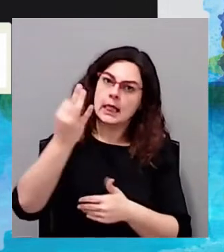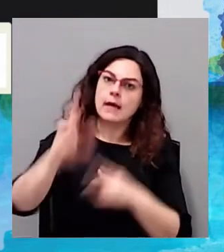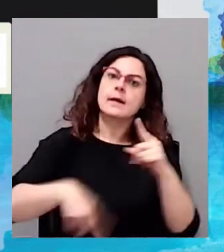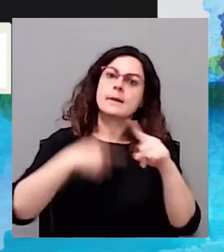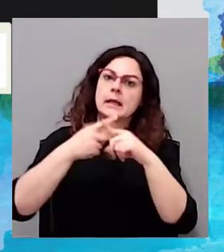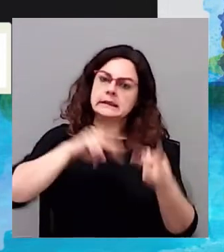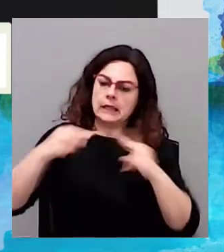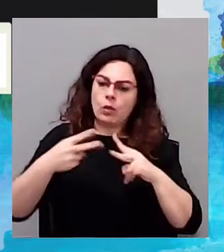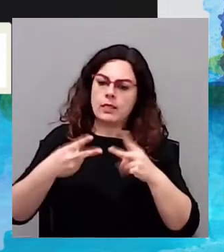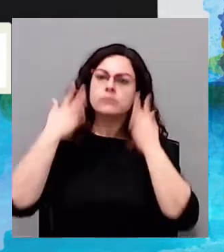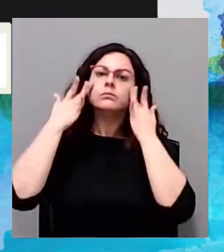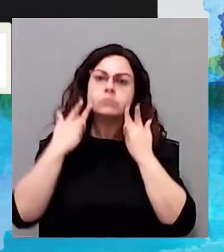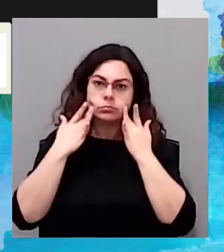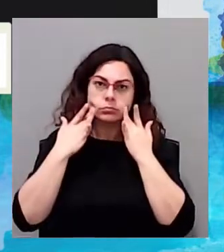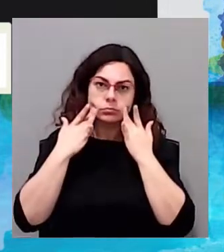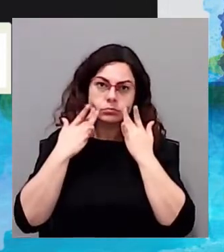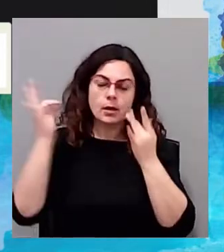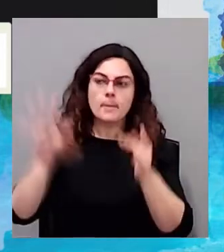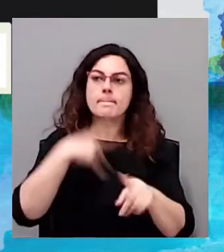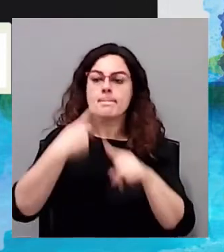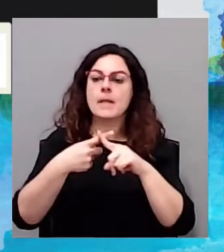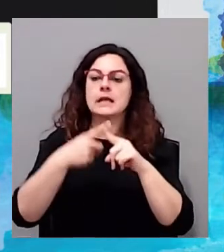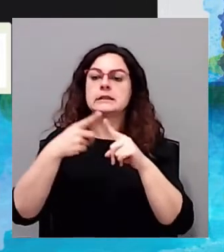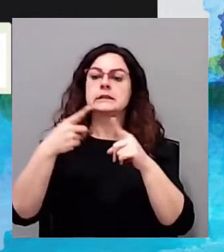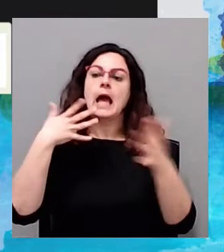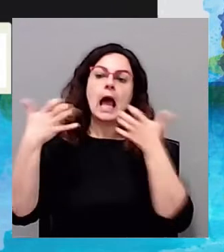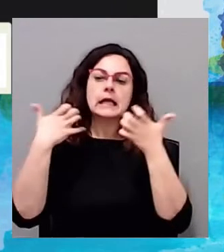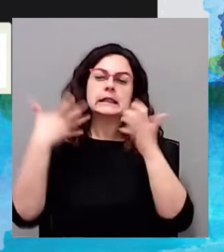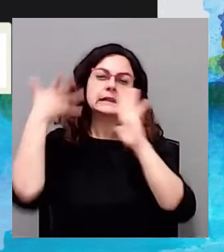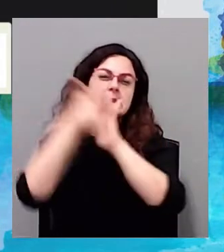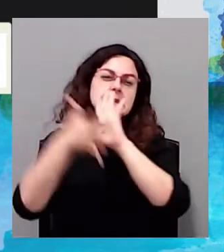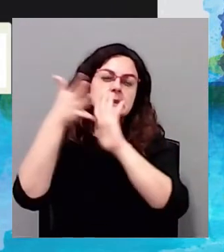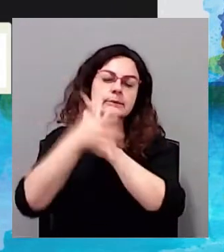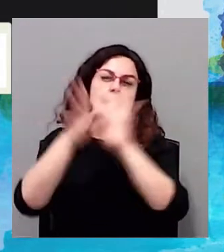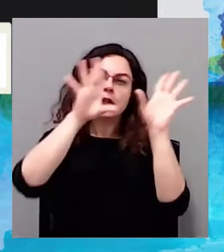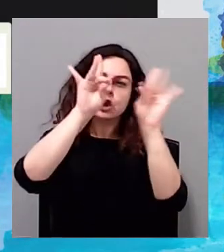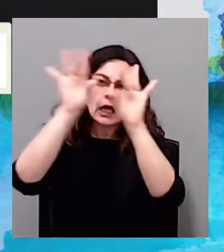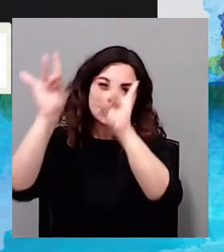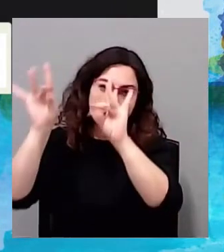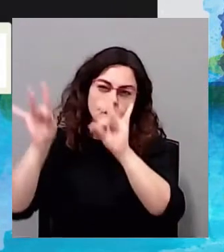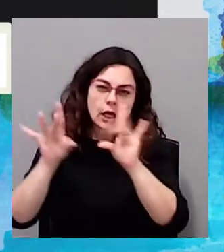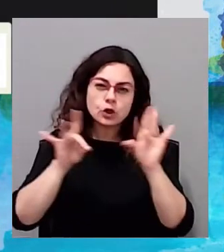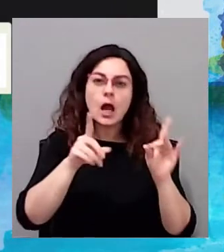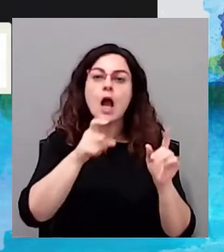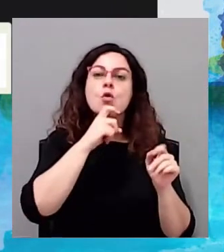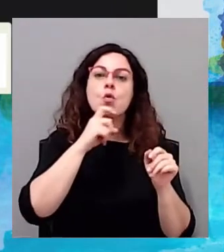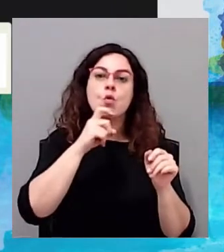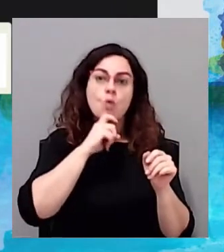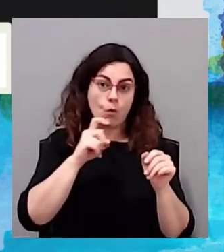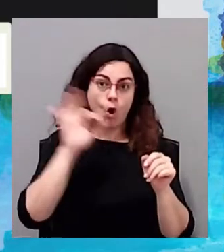but we have to translate this whole process and teach how to explore a work of art in 3